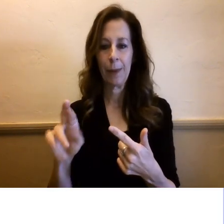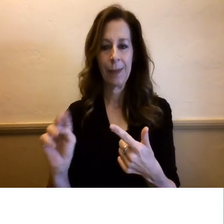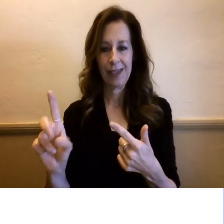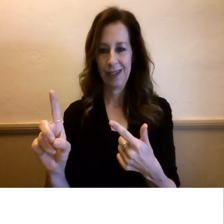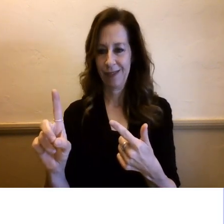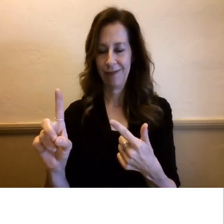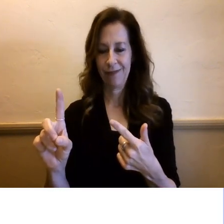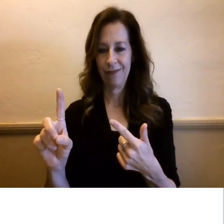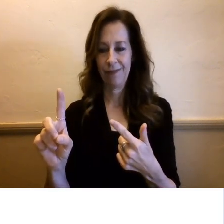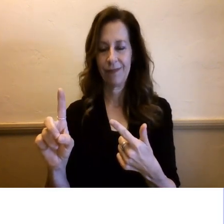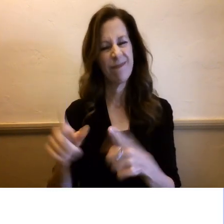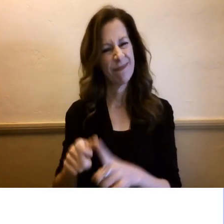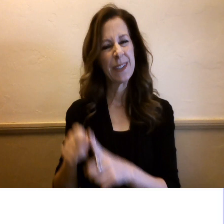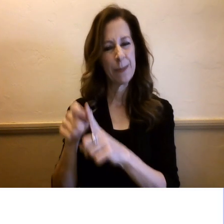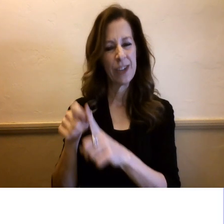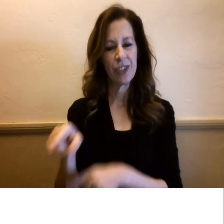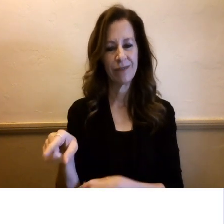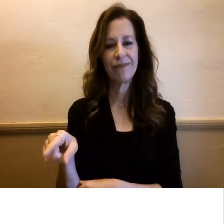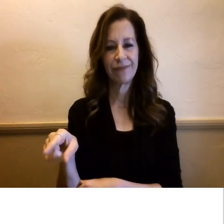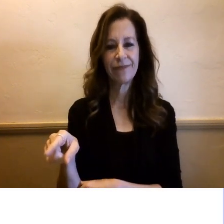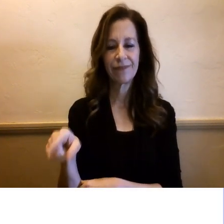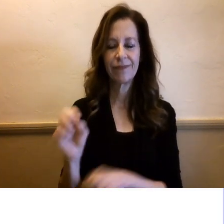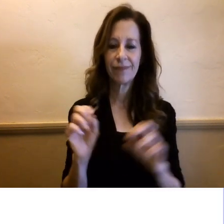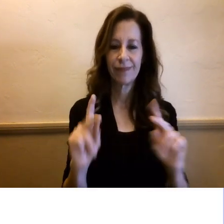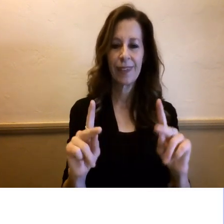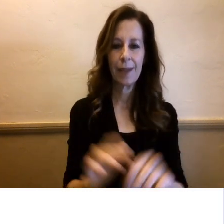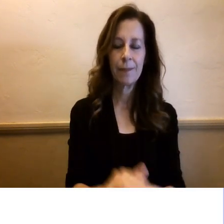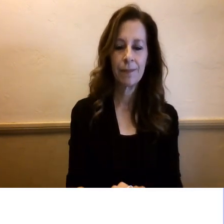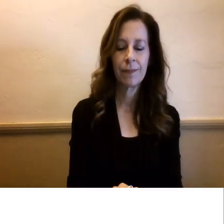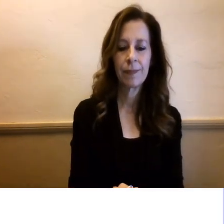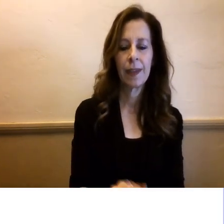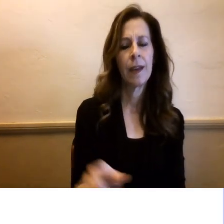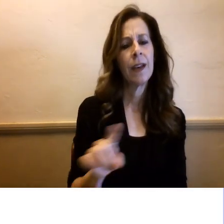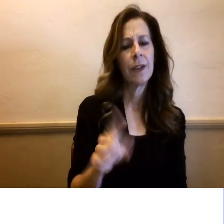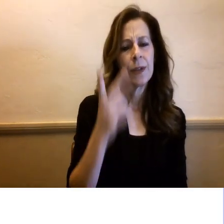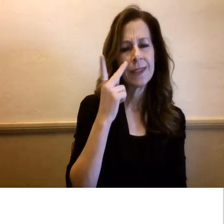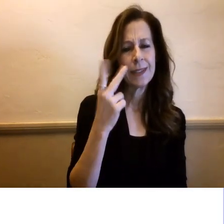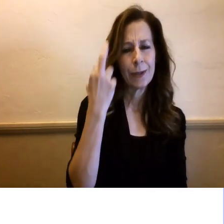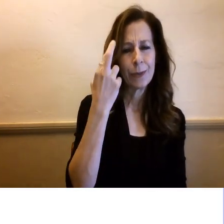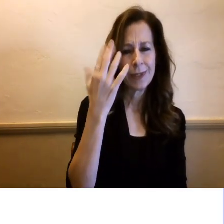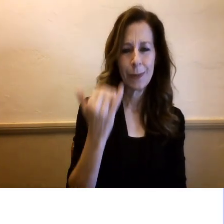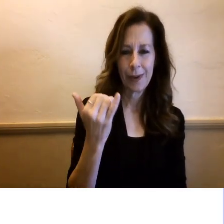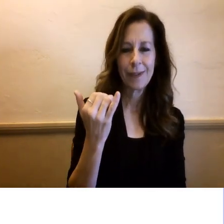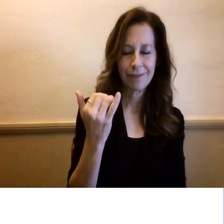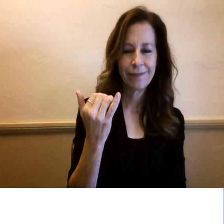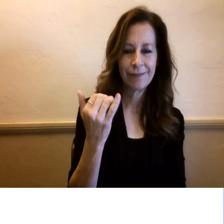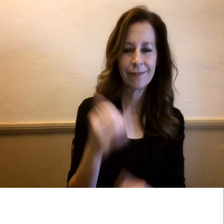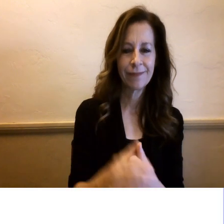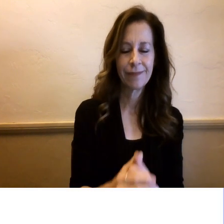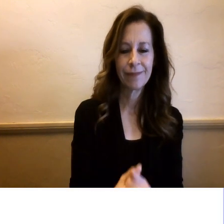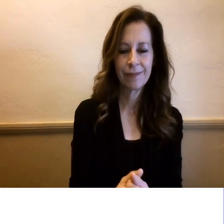pyramids. They're special cases. Okay, And we'll find out why.